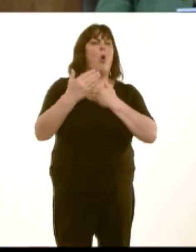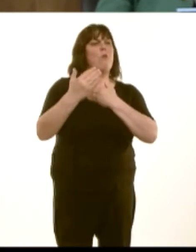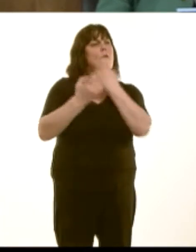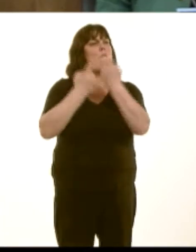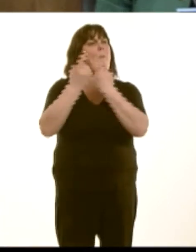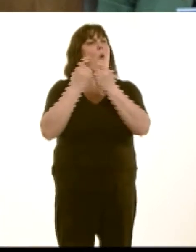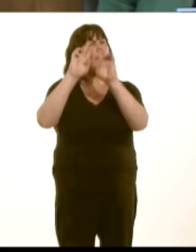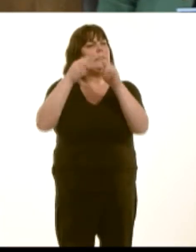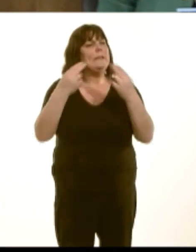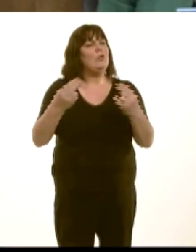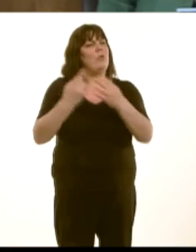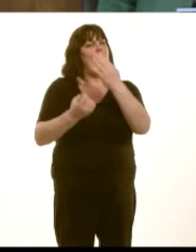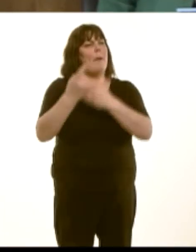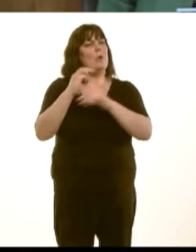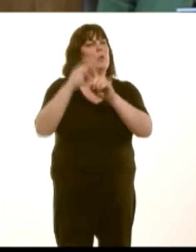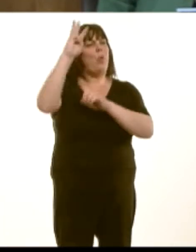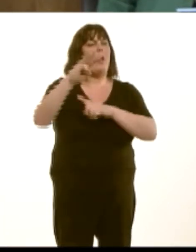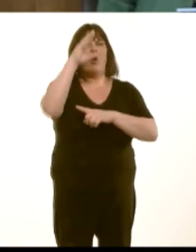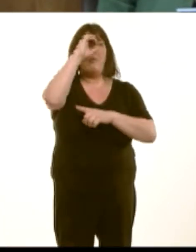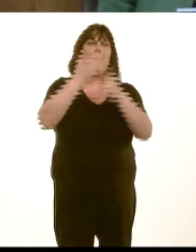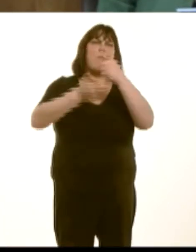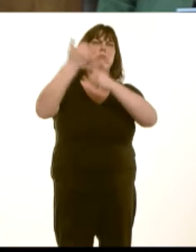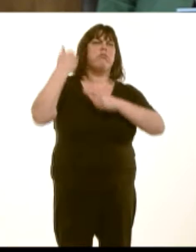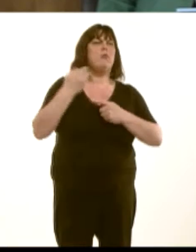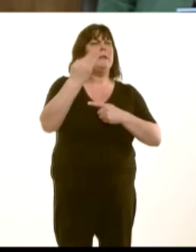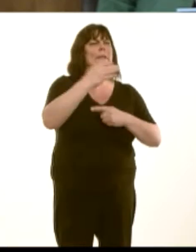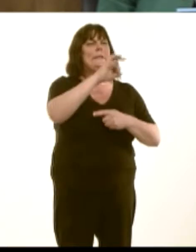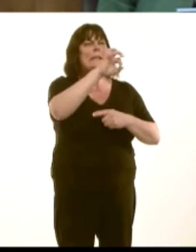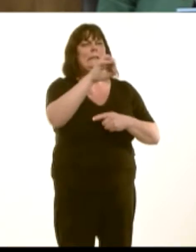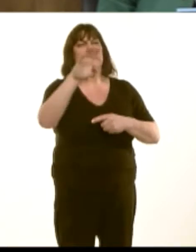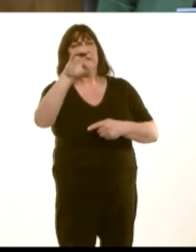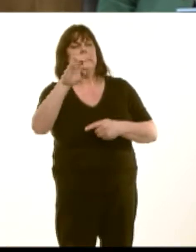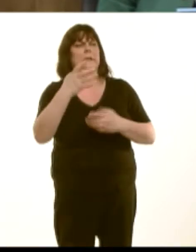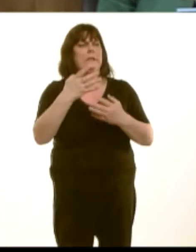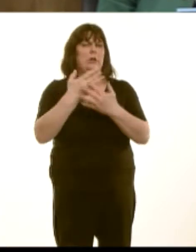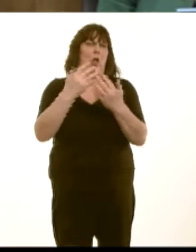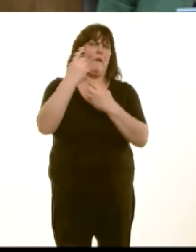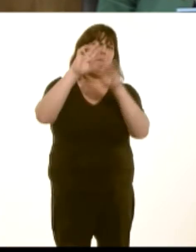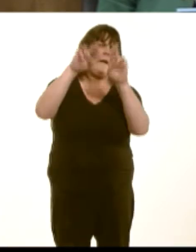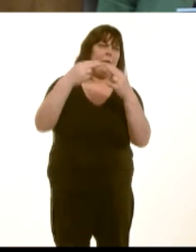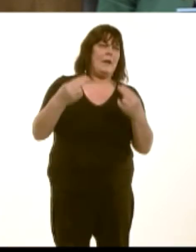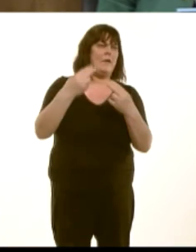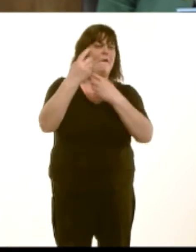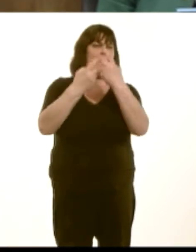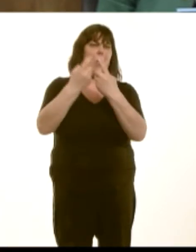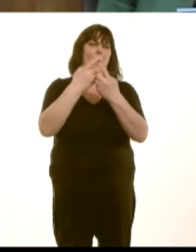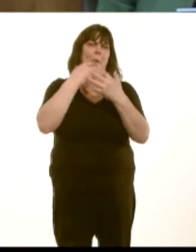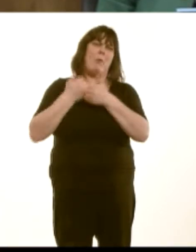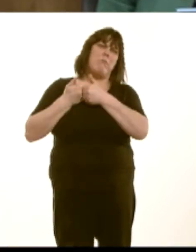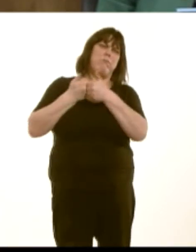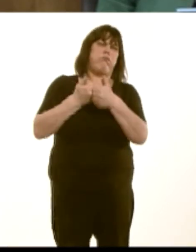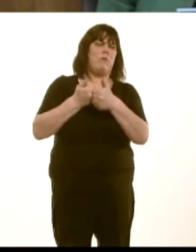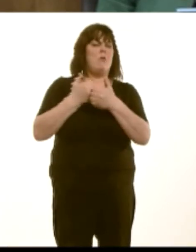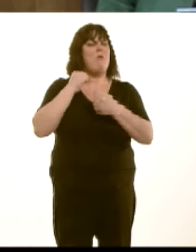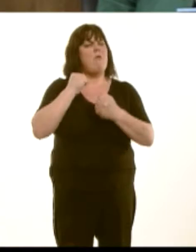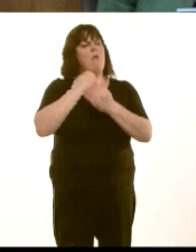in the 80s and 90s, and there was very strong support for the Welsh team in North Wales. At present, of